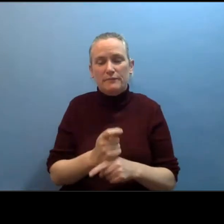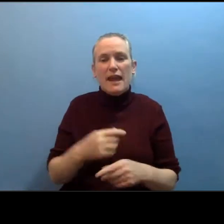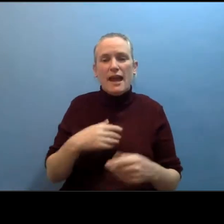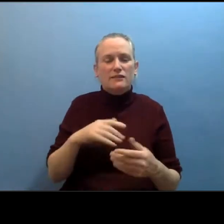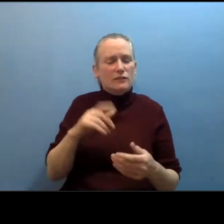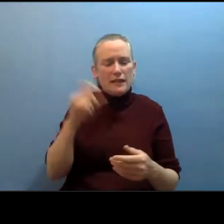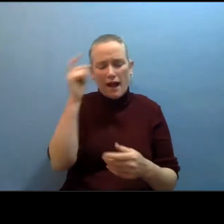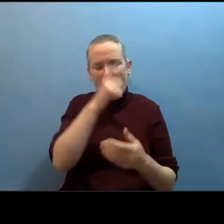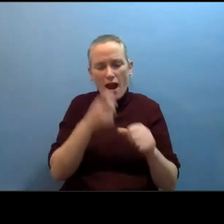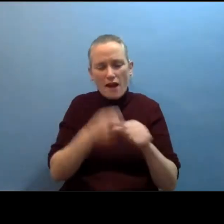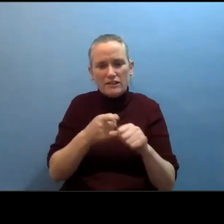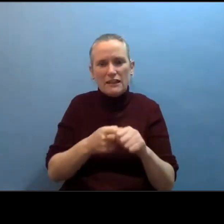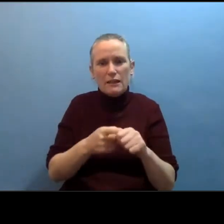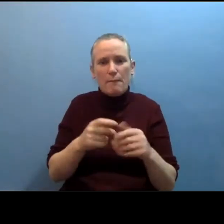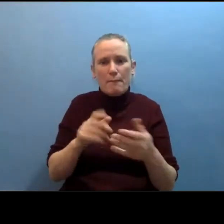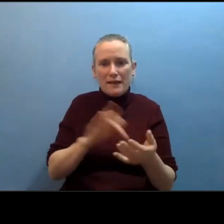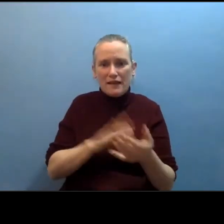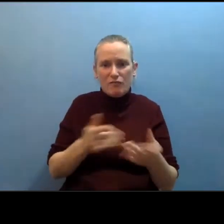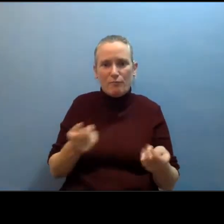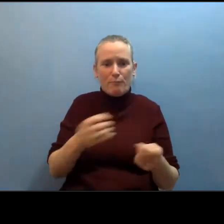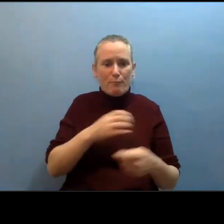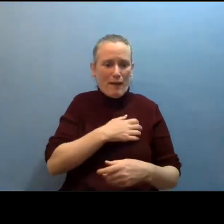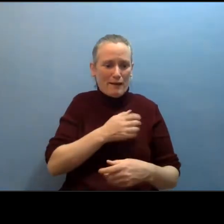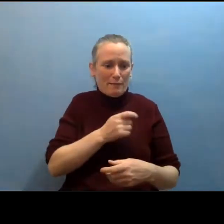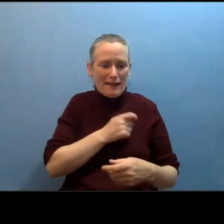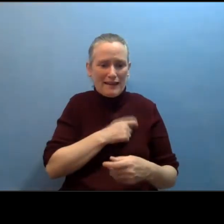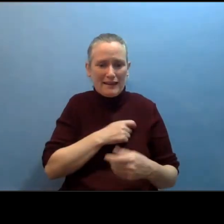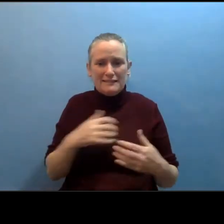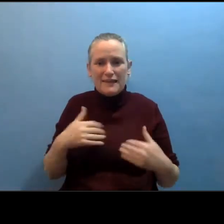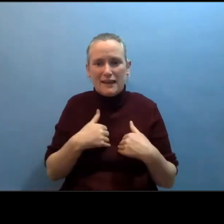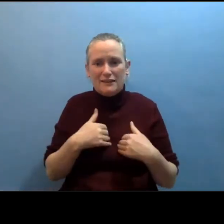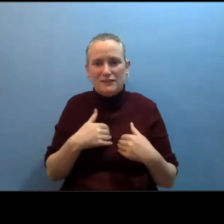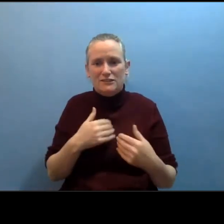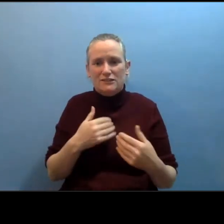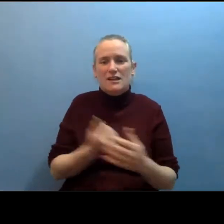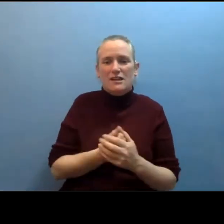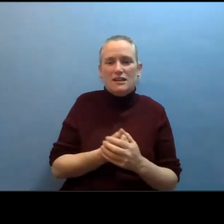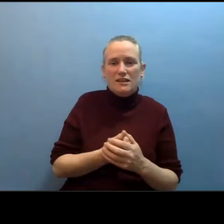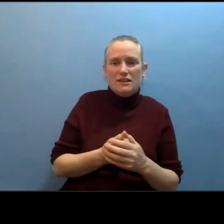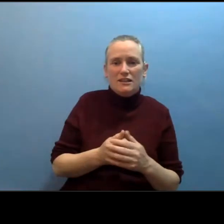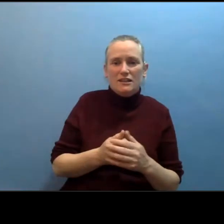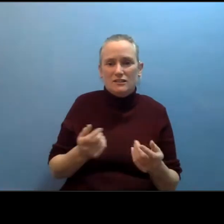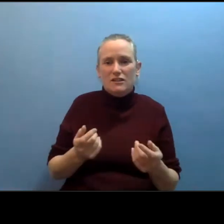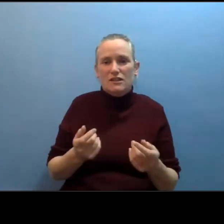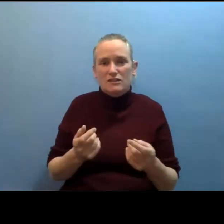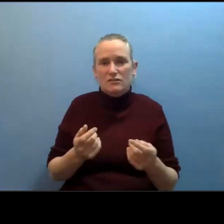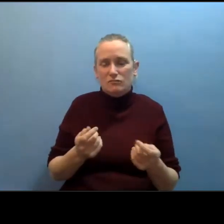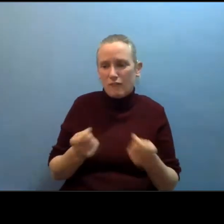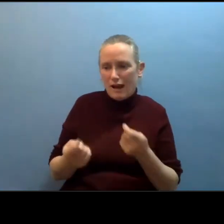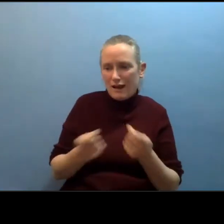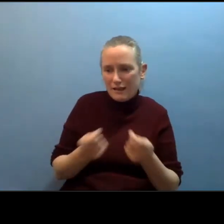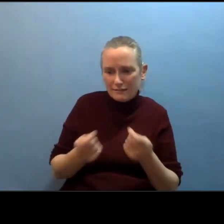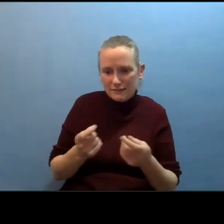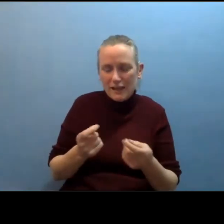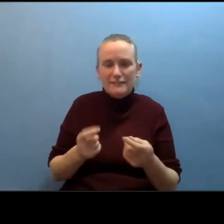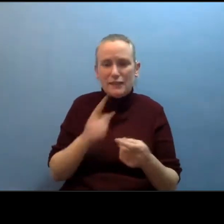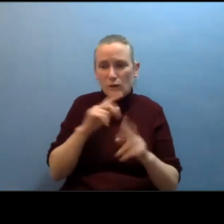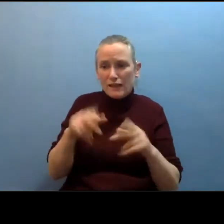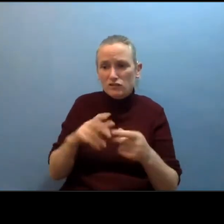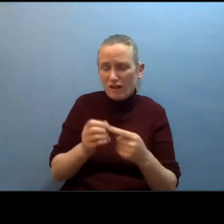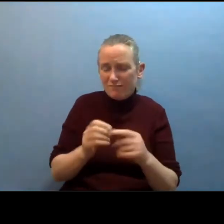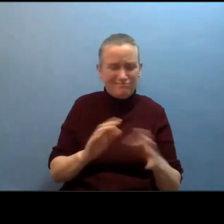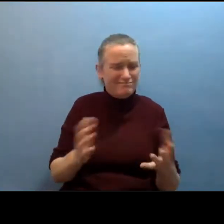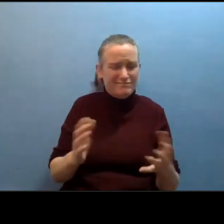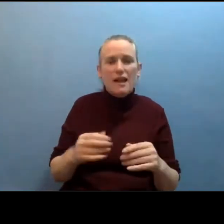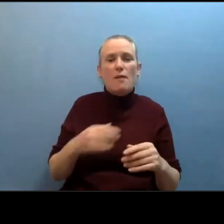attack to regulate it. One of these things that you could do and try is this. Try it when they're feeling a bit calmer, and then